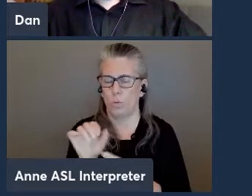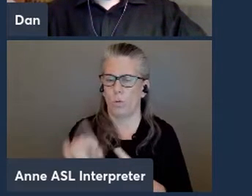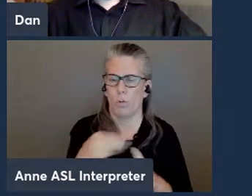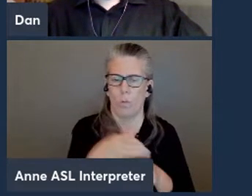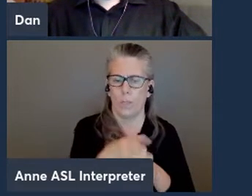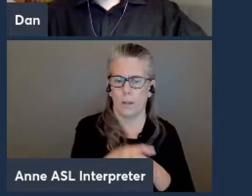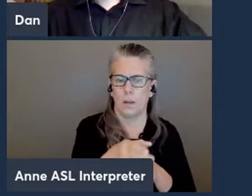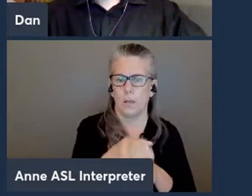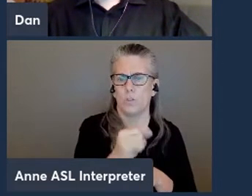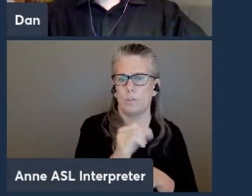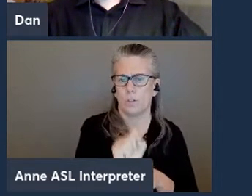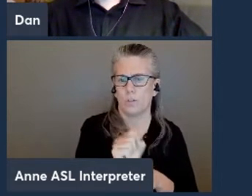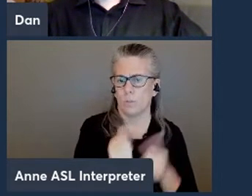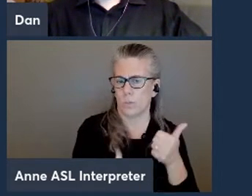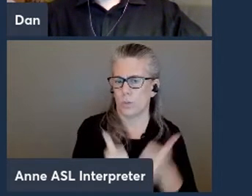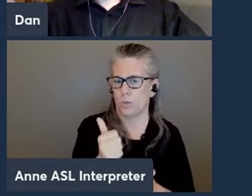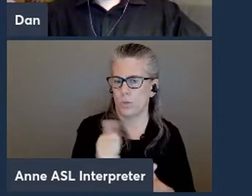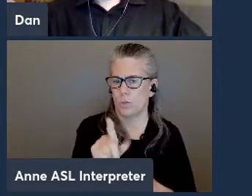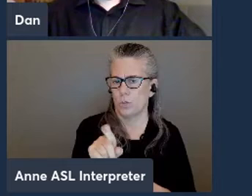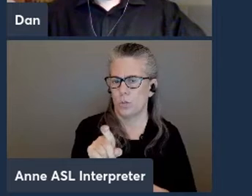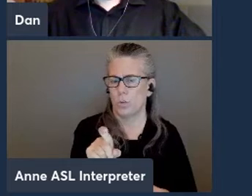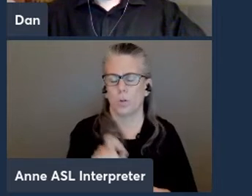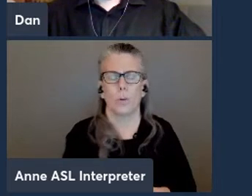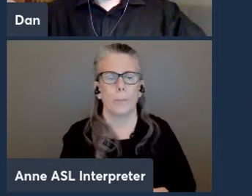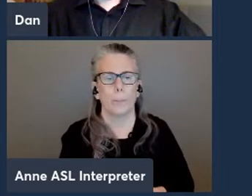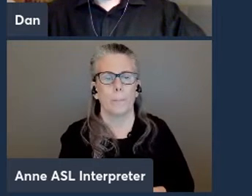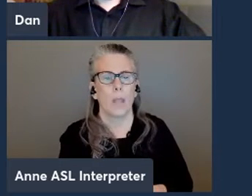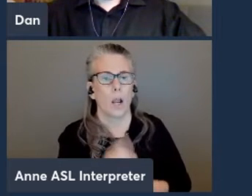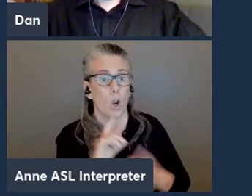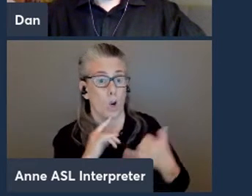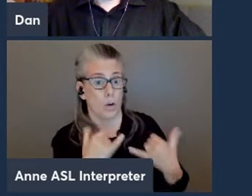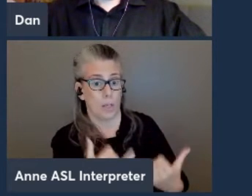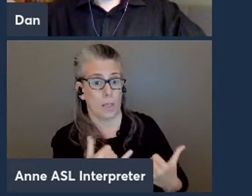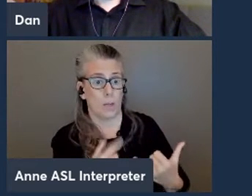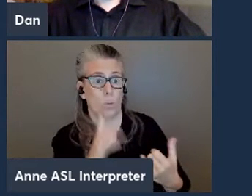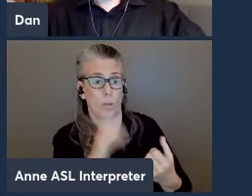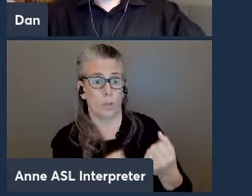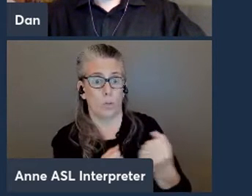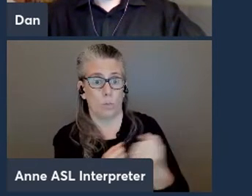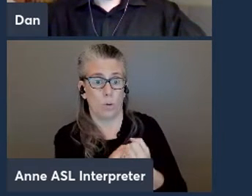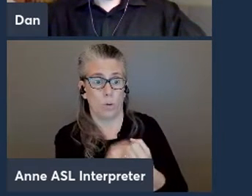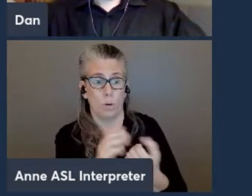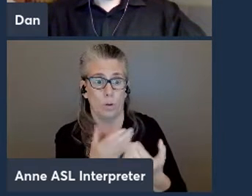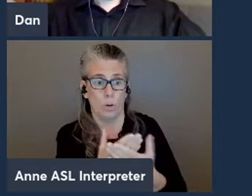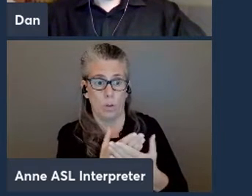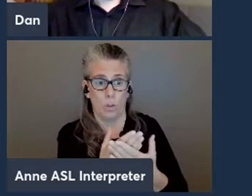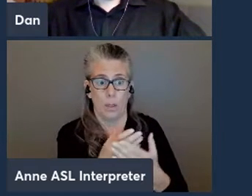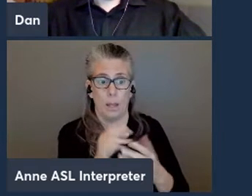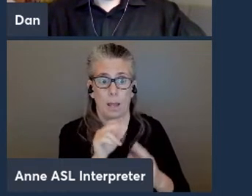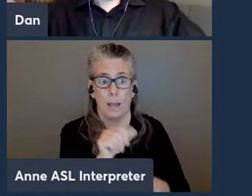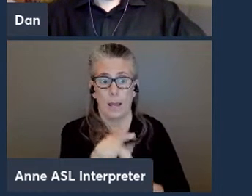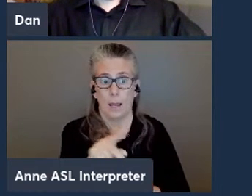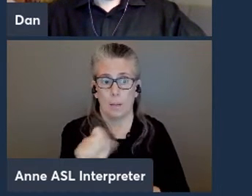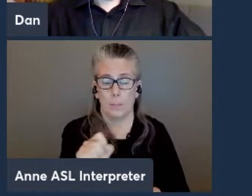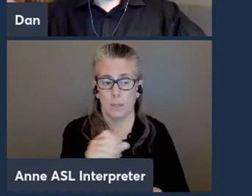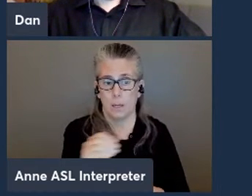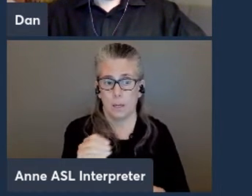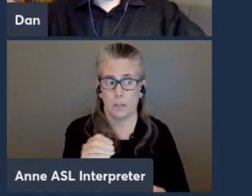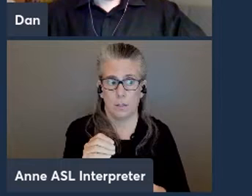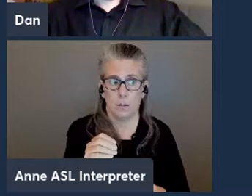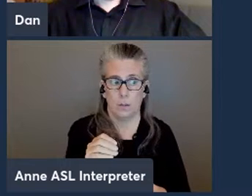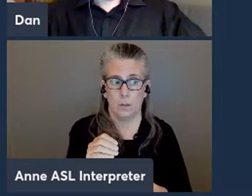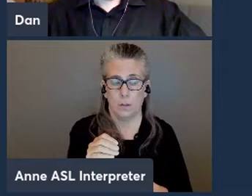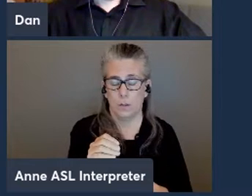case? Yeah, currently we support web applications and React Native mobile apps. Okay.